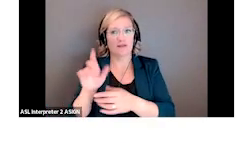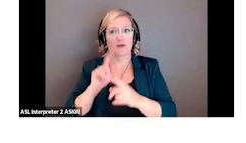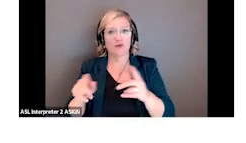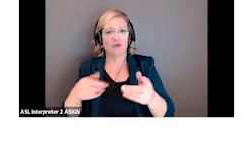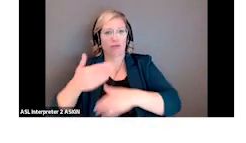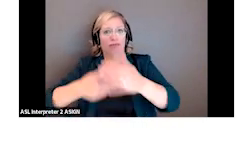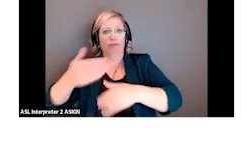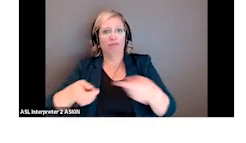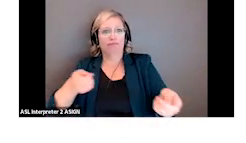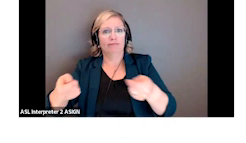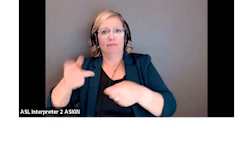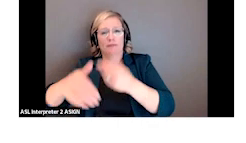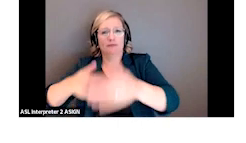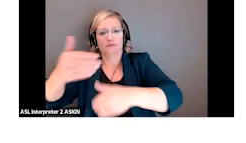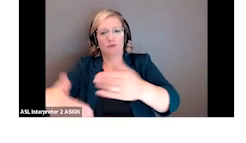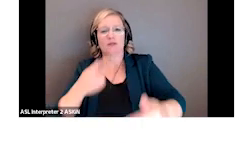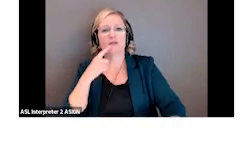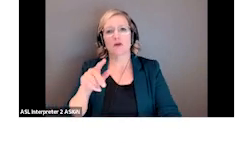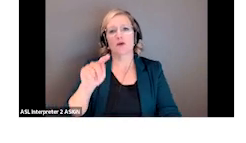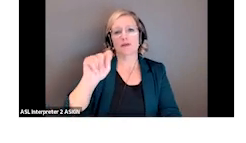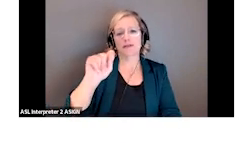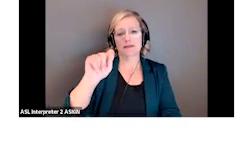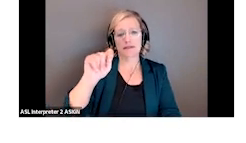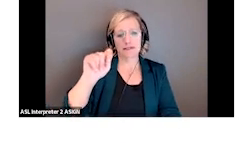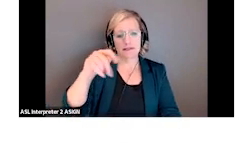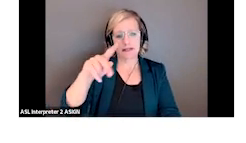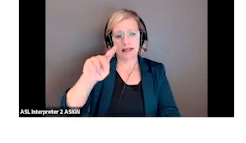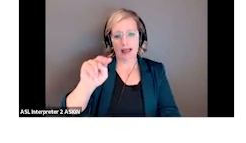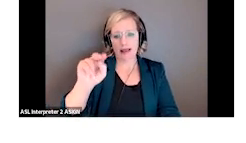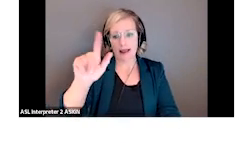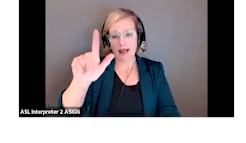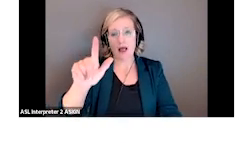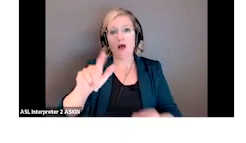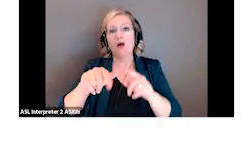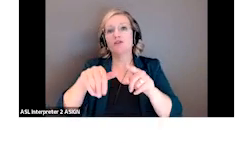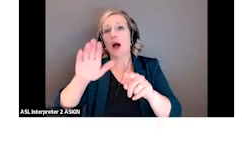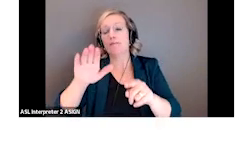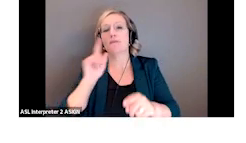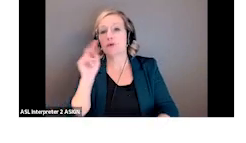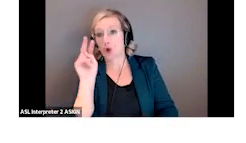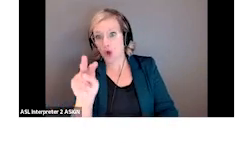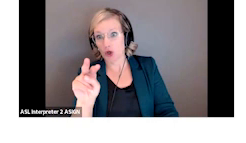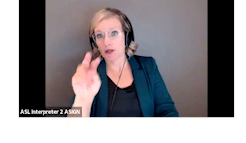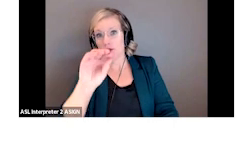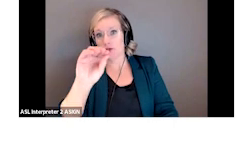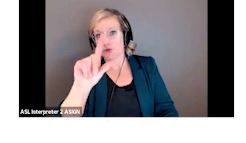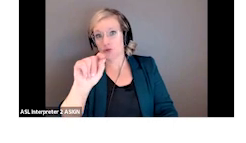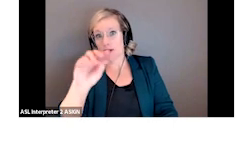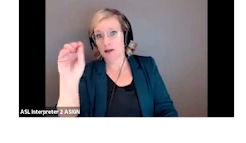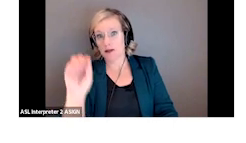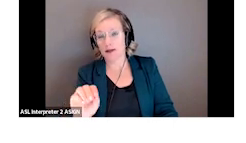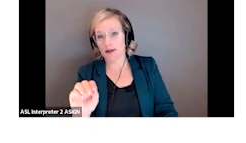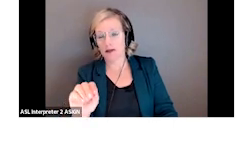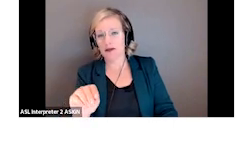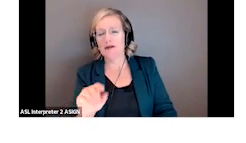so when you look at it at the top line P&L, just double check the 20%, right? And definitely